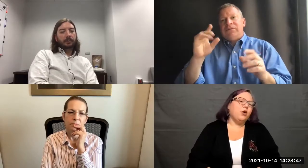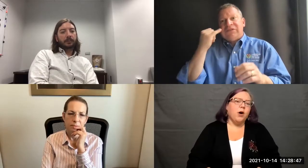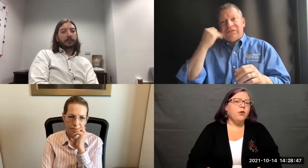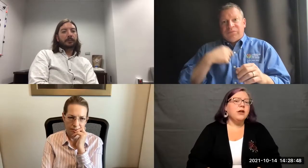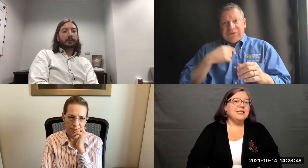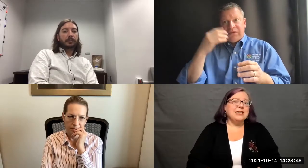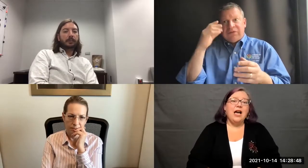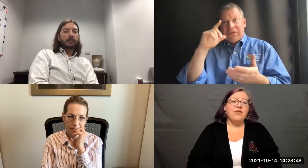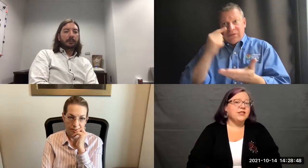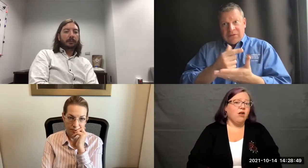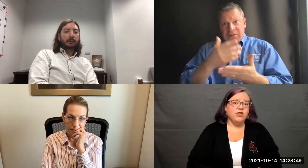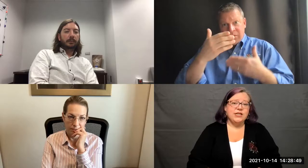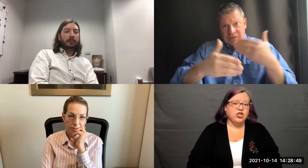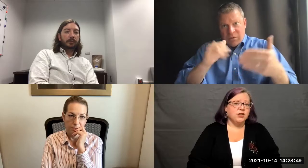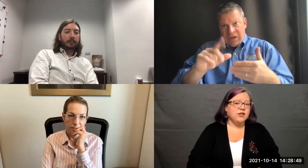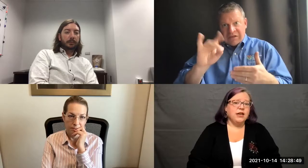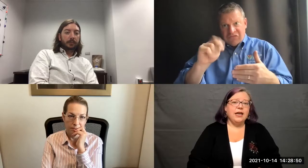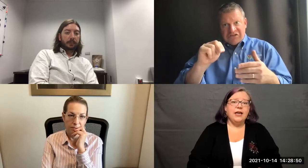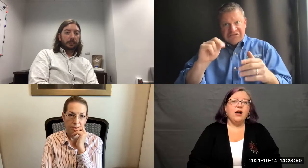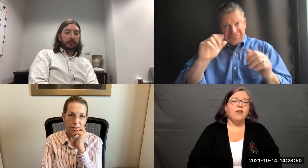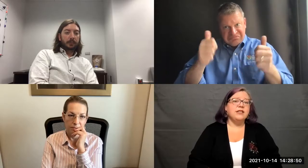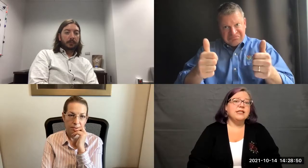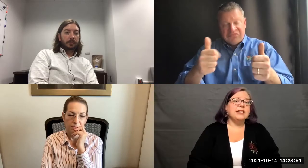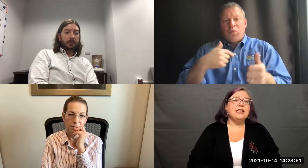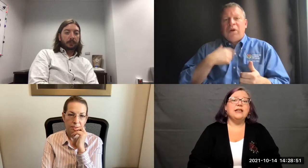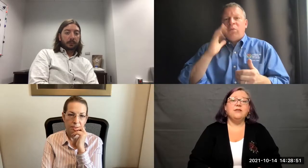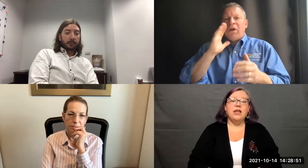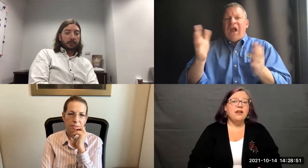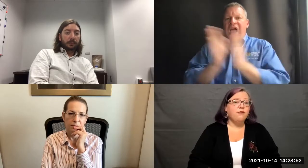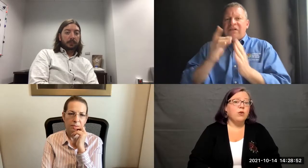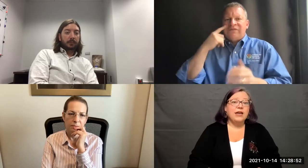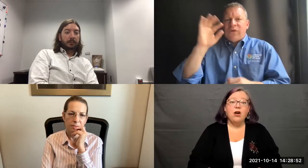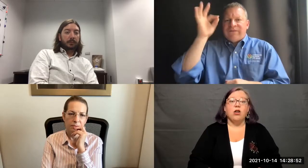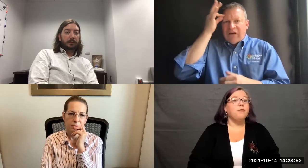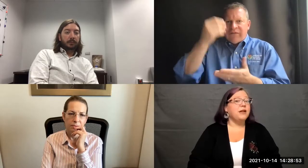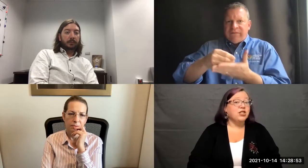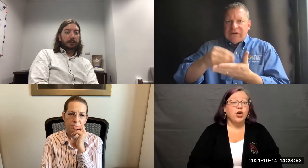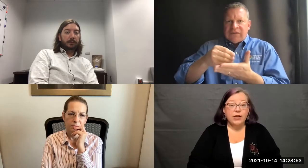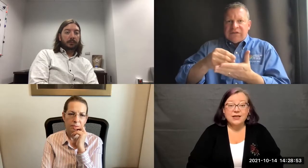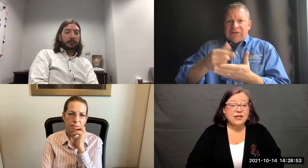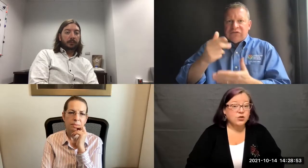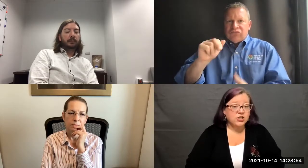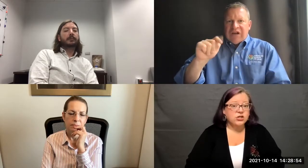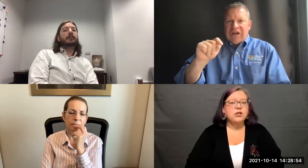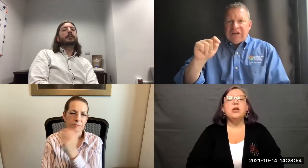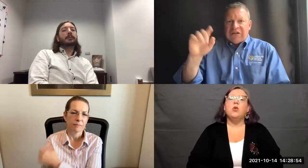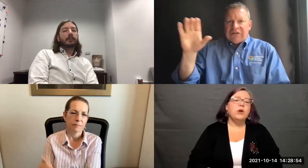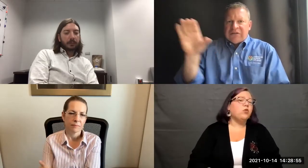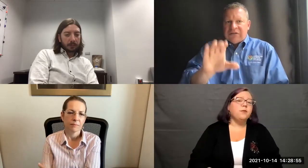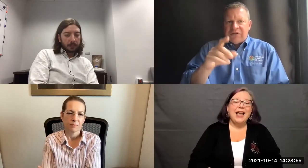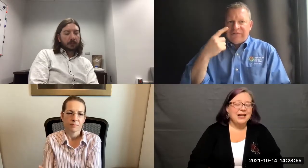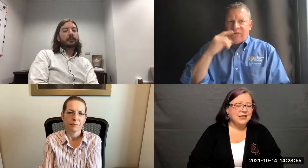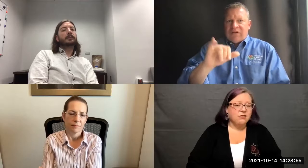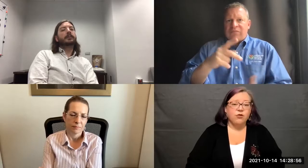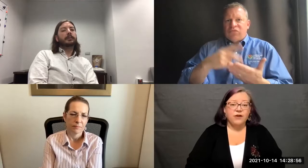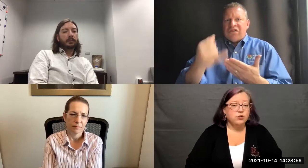But, Barbara and I did have this conversation, and obviously if we are committed to going in that direction, we would